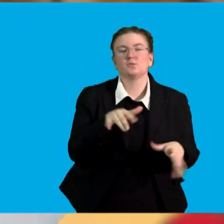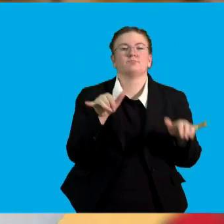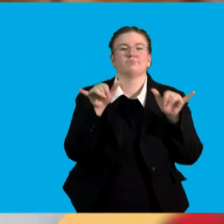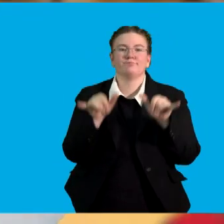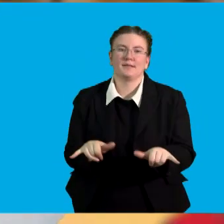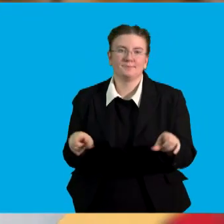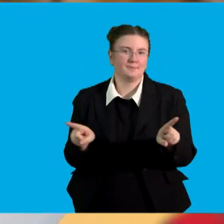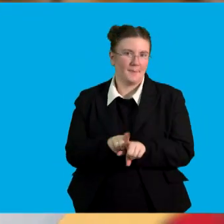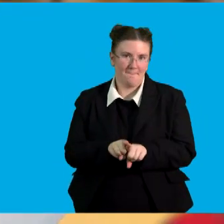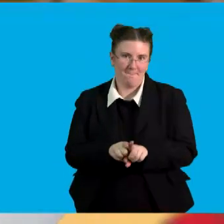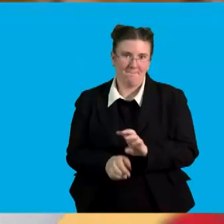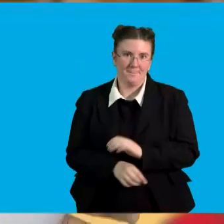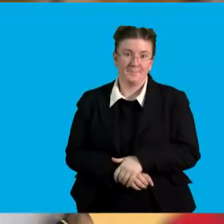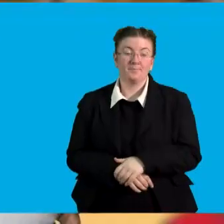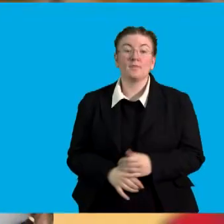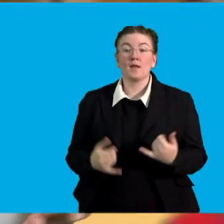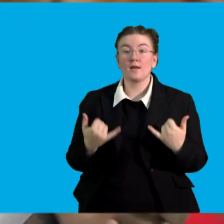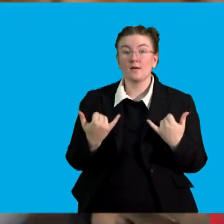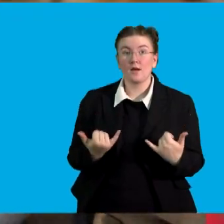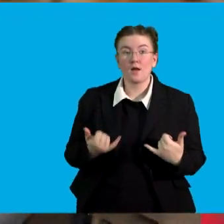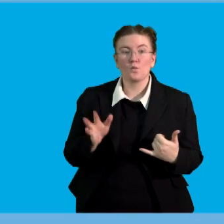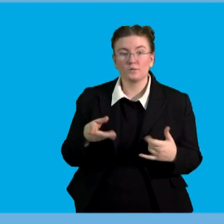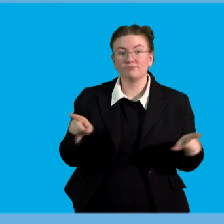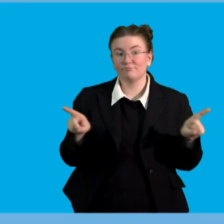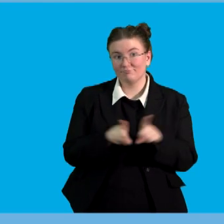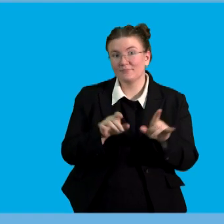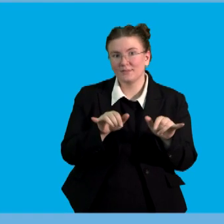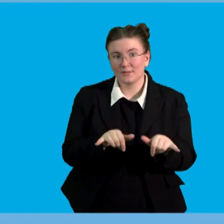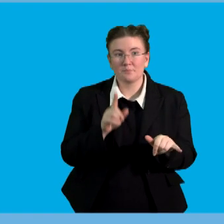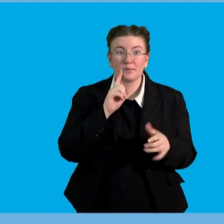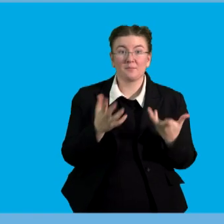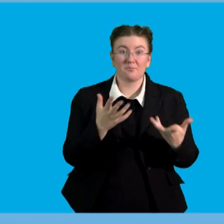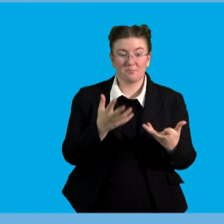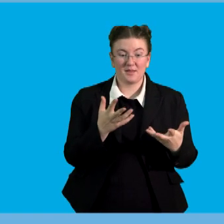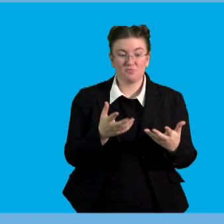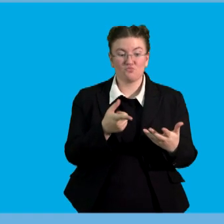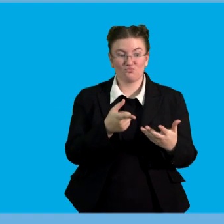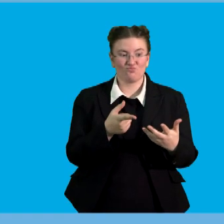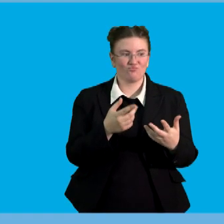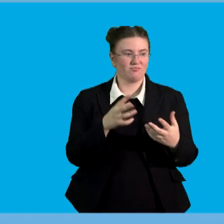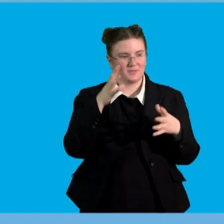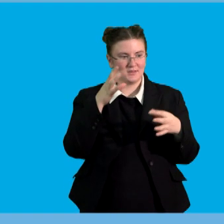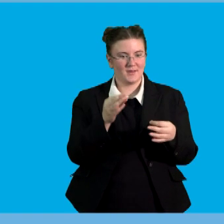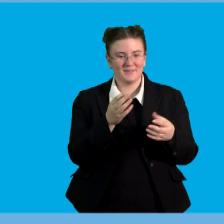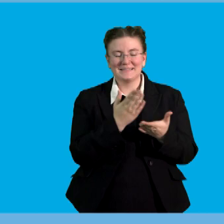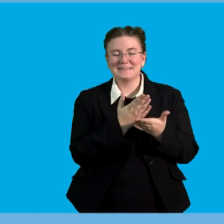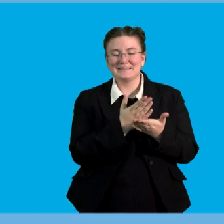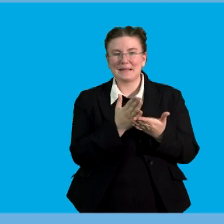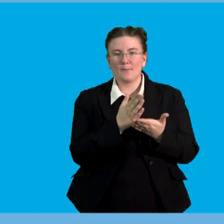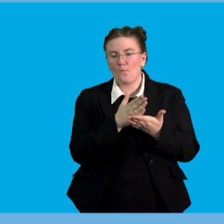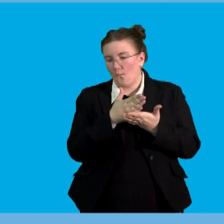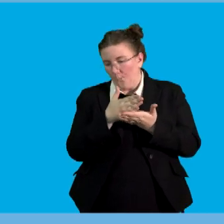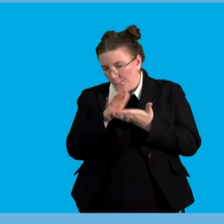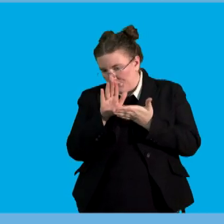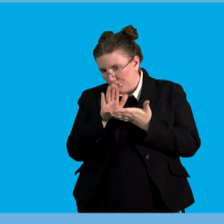object will remain the same. Now, it is going to remain the same unless you cut a piece of it, because now once you cut a piece